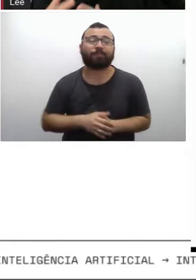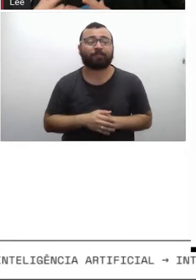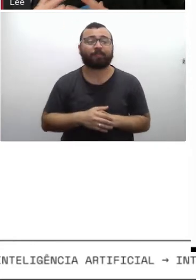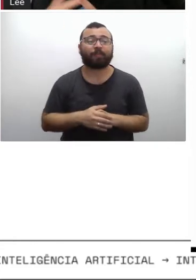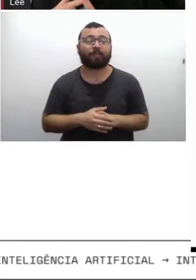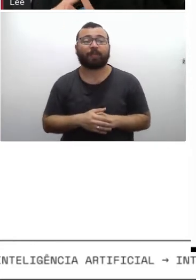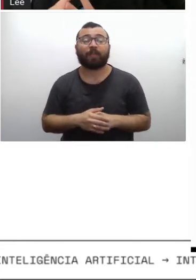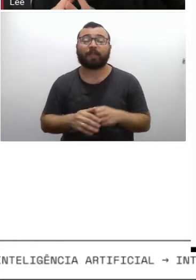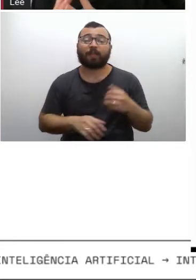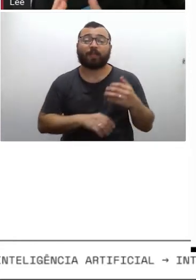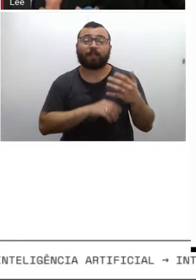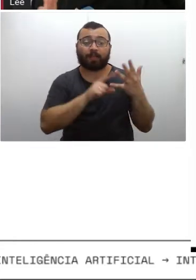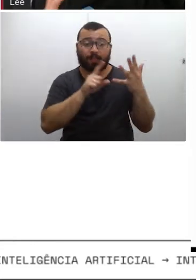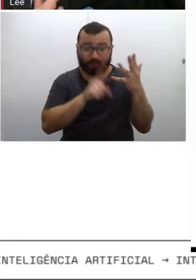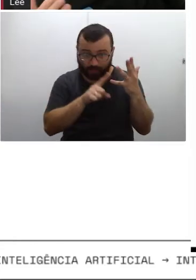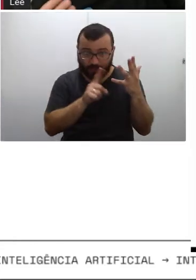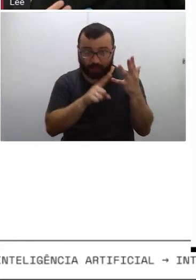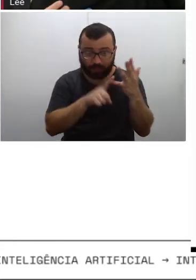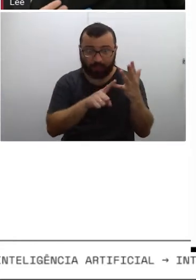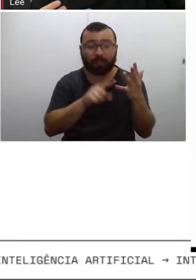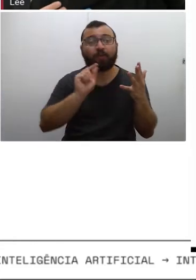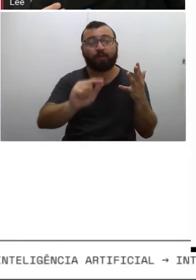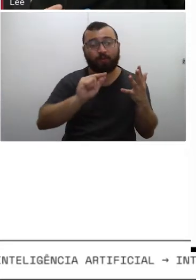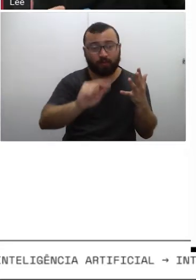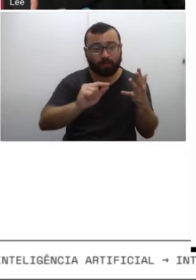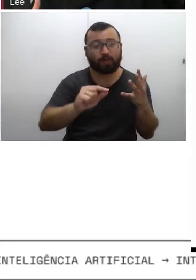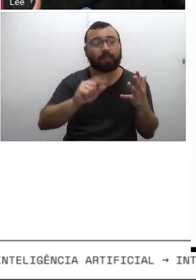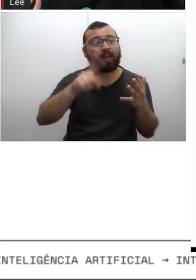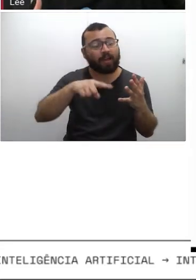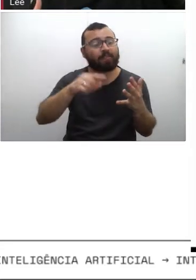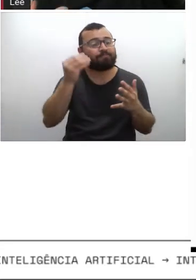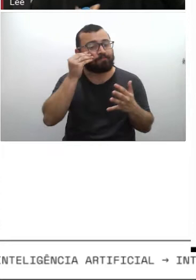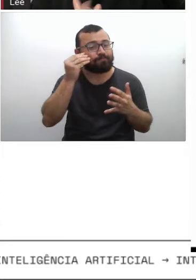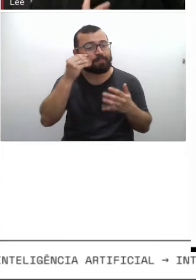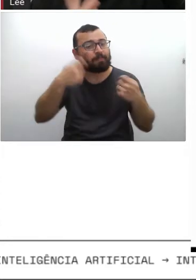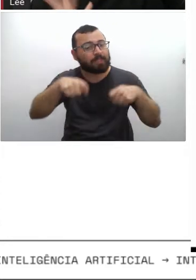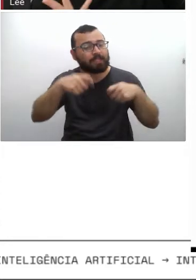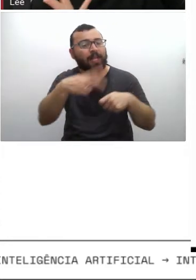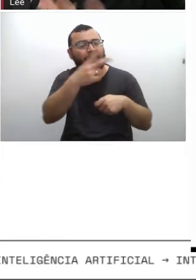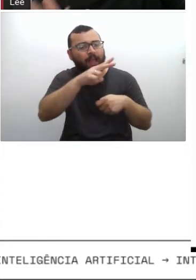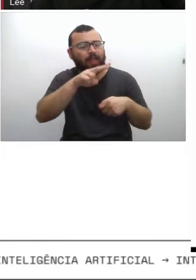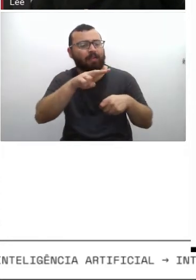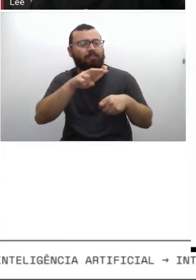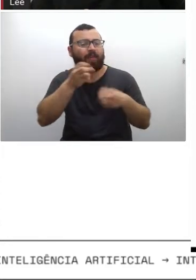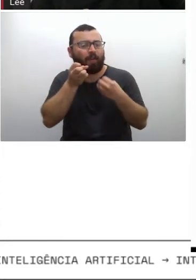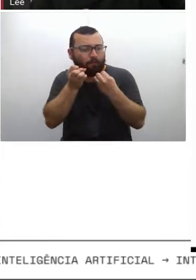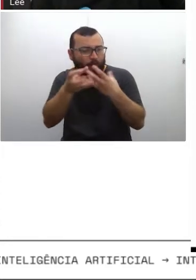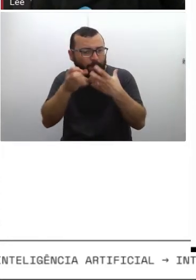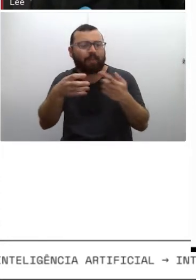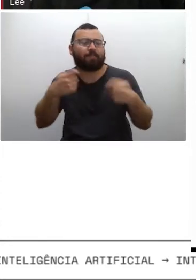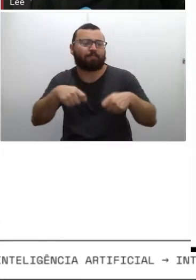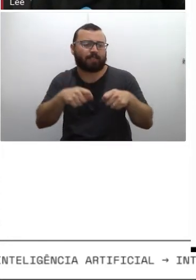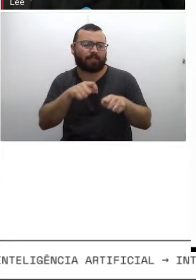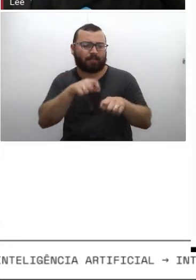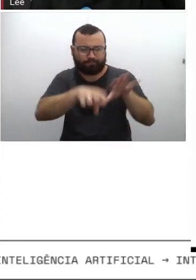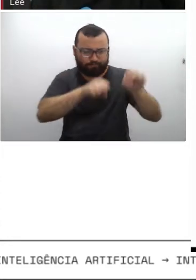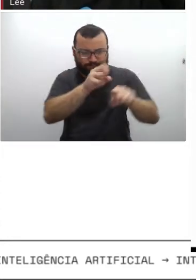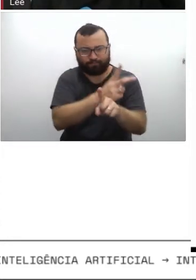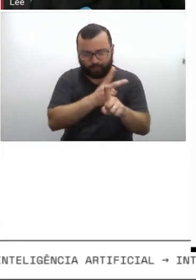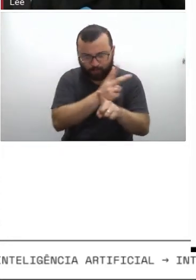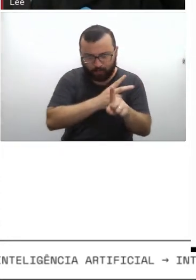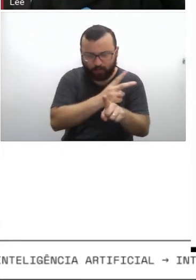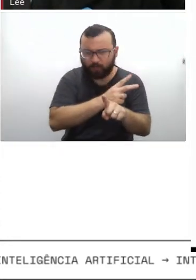last type of data that I would definitely collect, these are the intent detection information. So when you use tools like Dialogflow, you will get